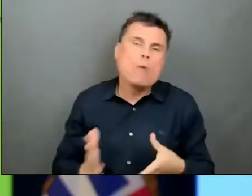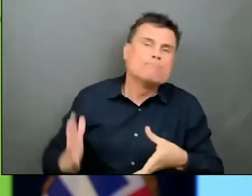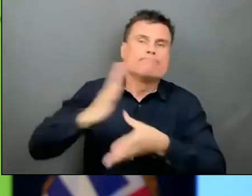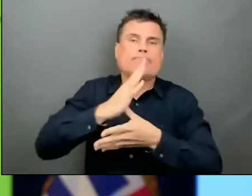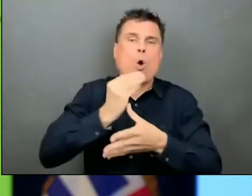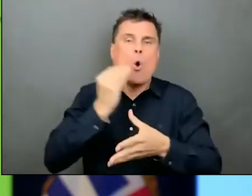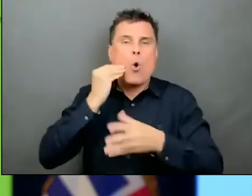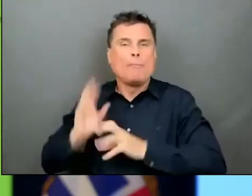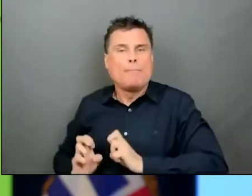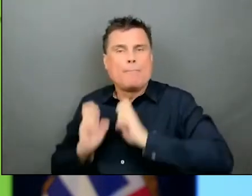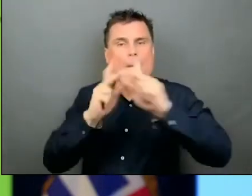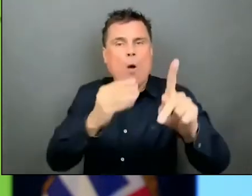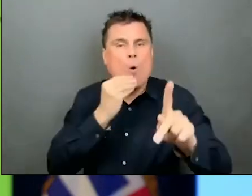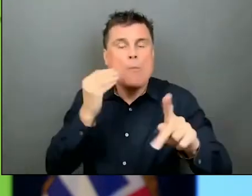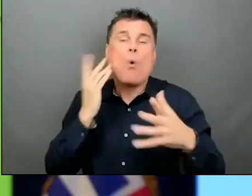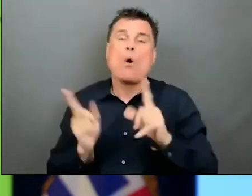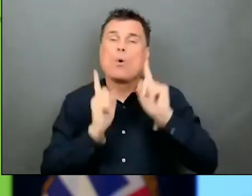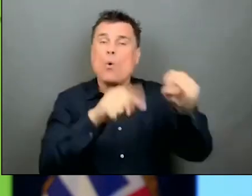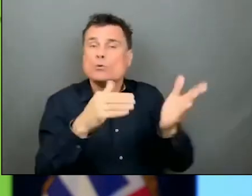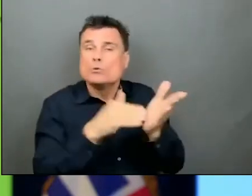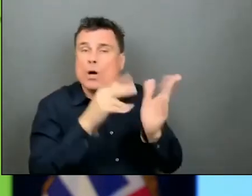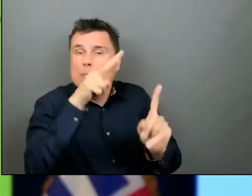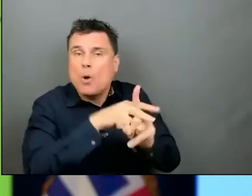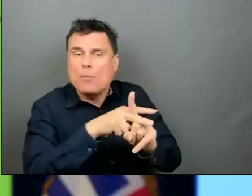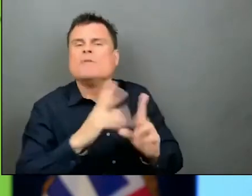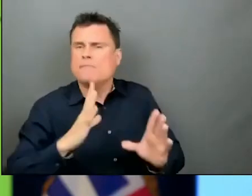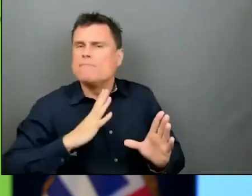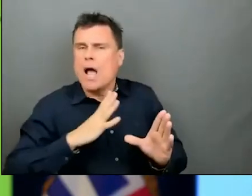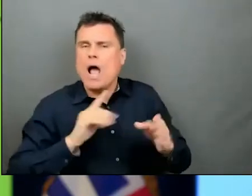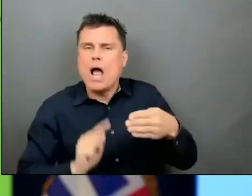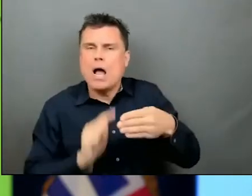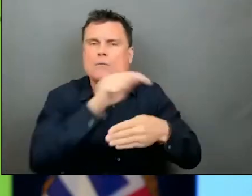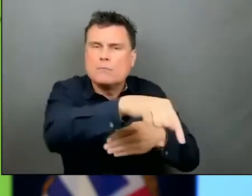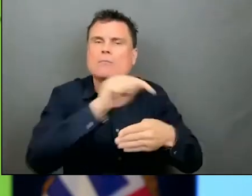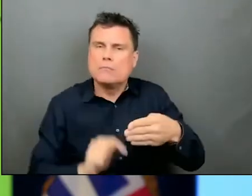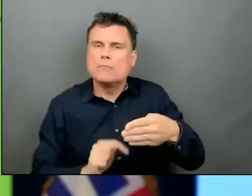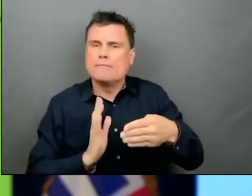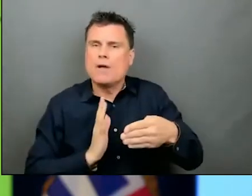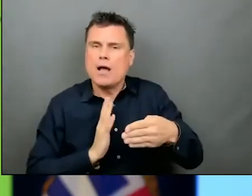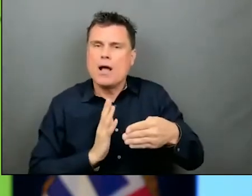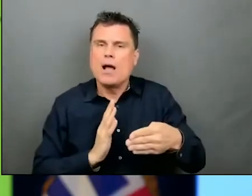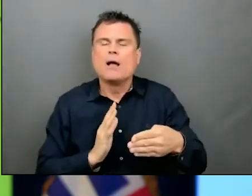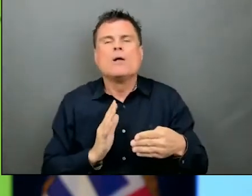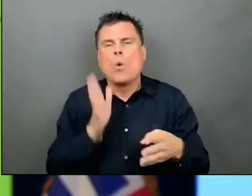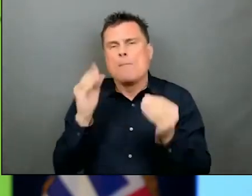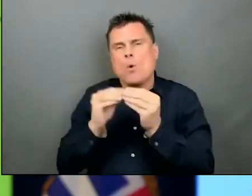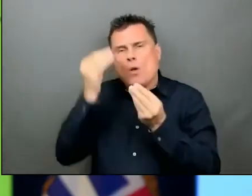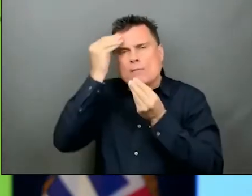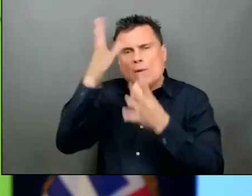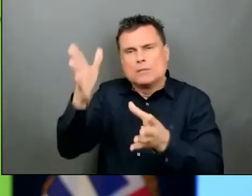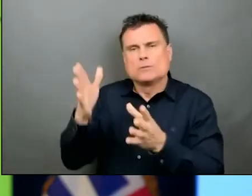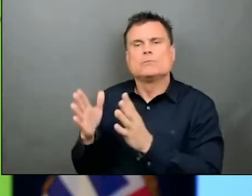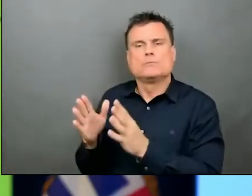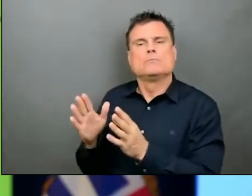of exemptions is available in the news release and on the COVID-19 website and in the order itself.